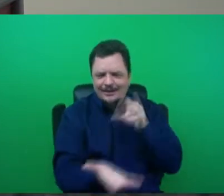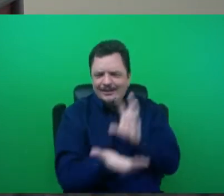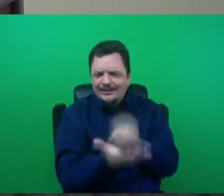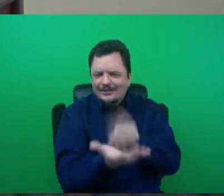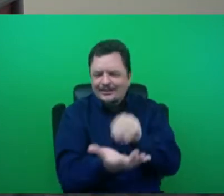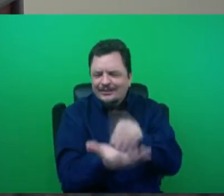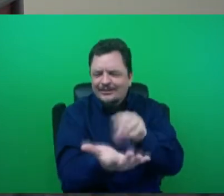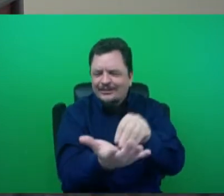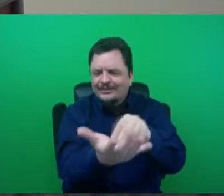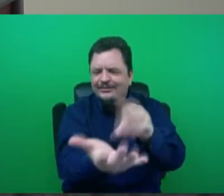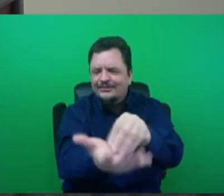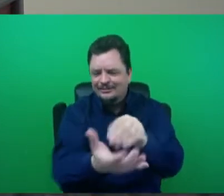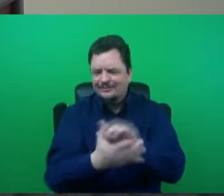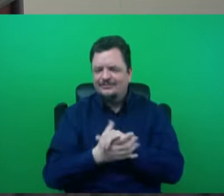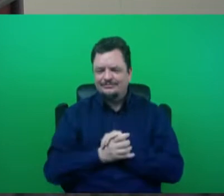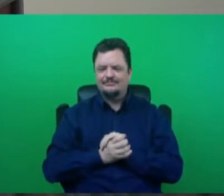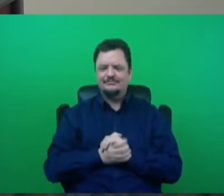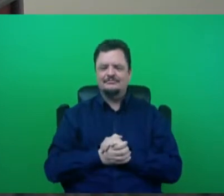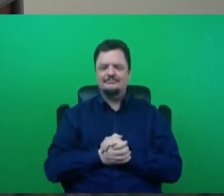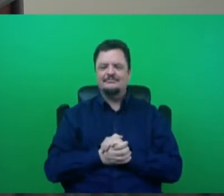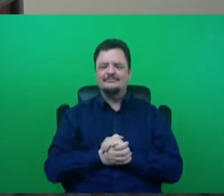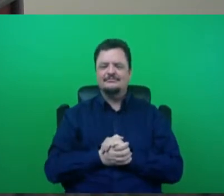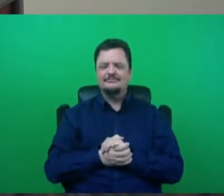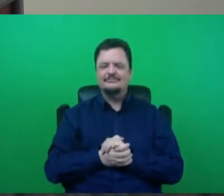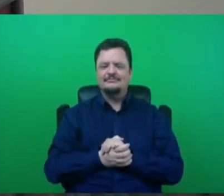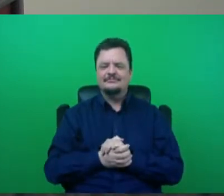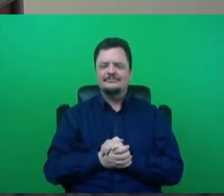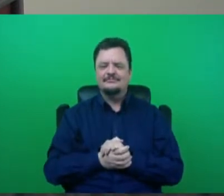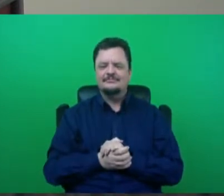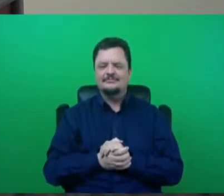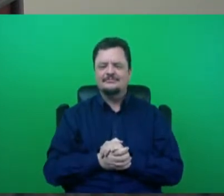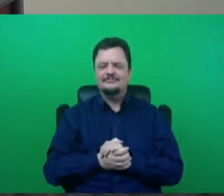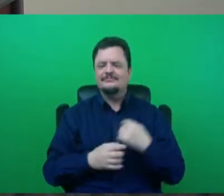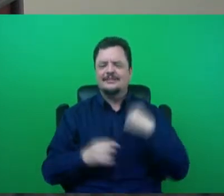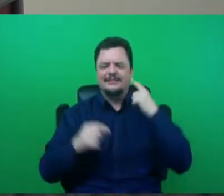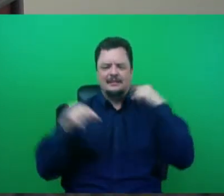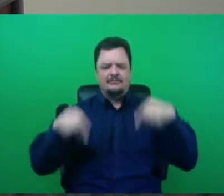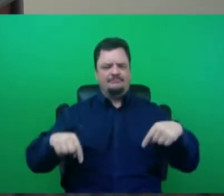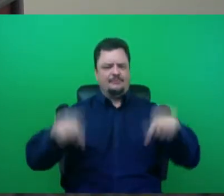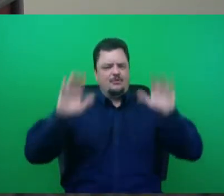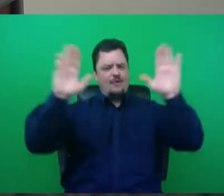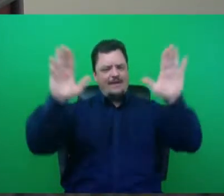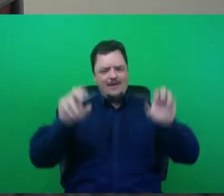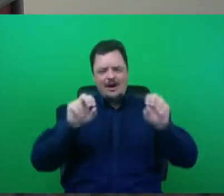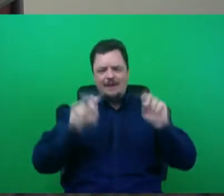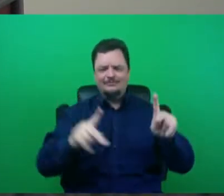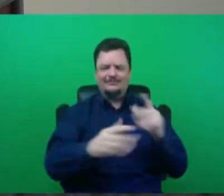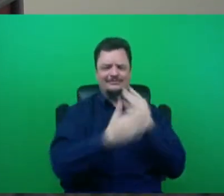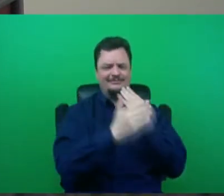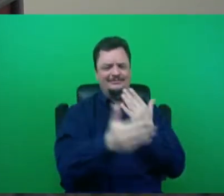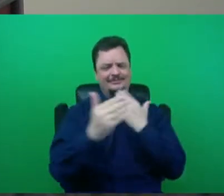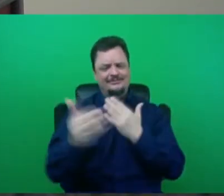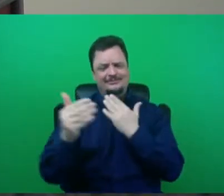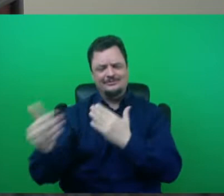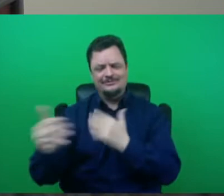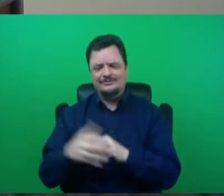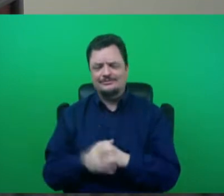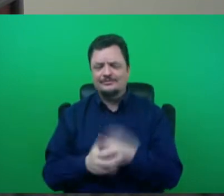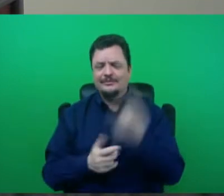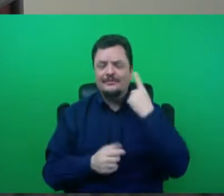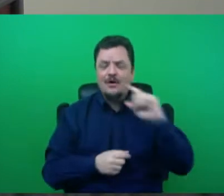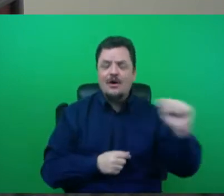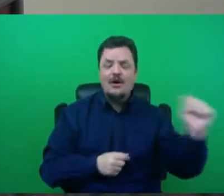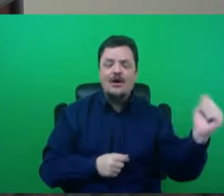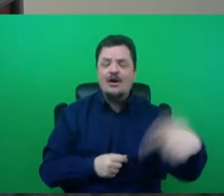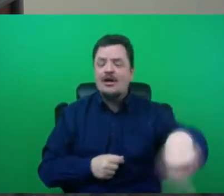and I think it's a great opportunity to be here. So thank you for everyone who is the county commissioners that appointed me